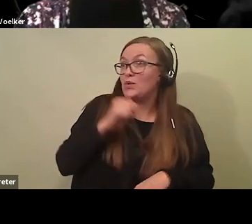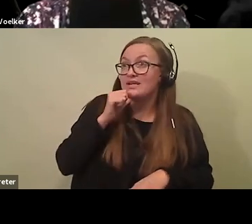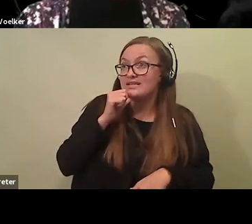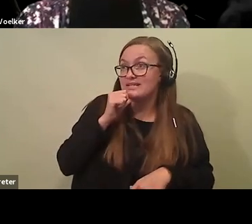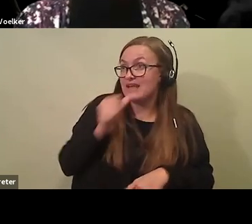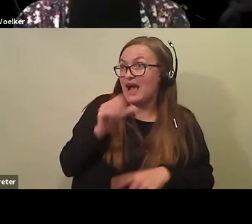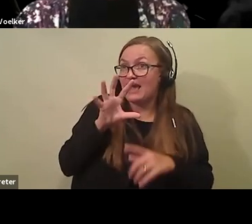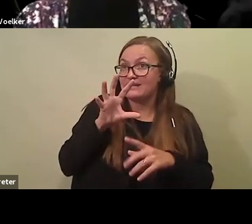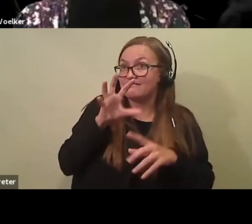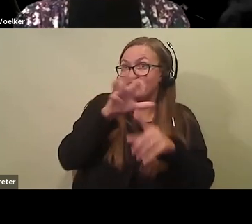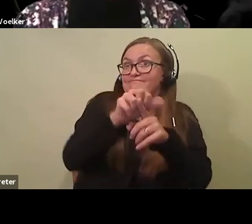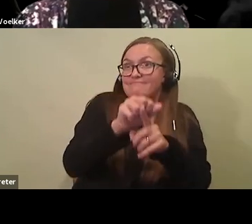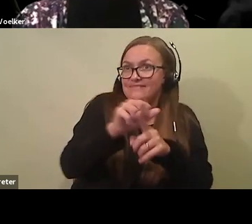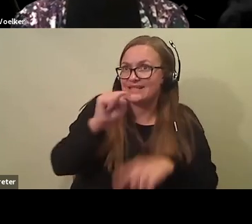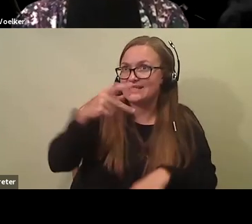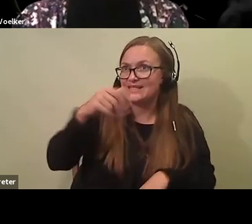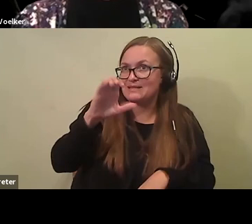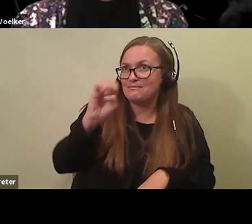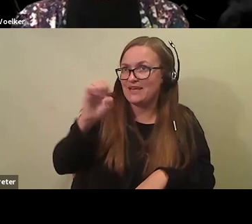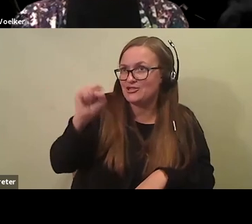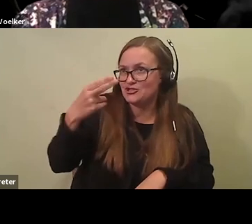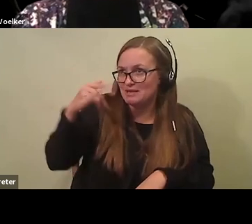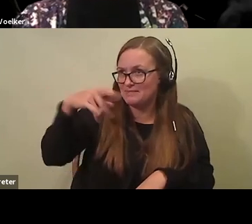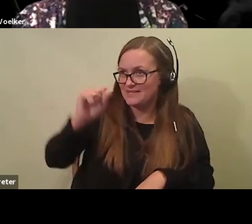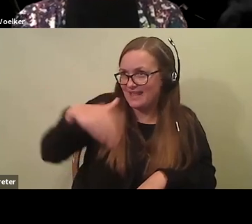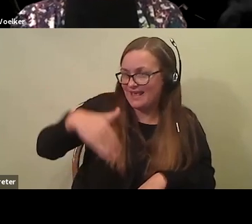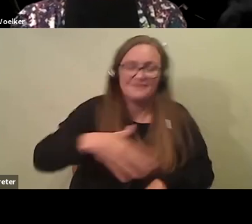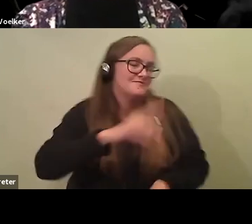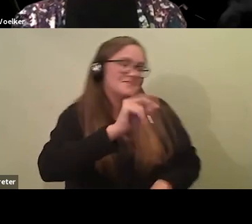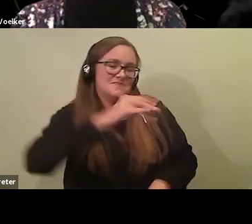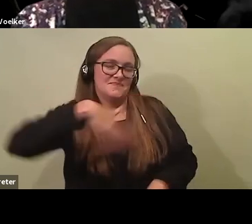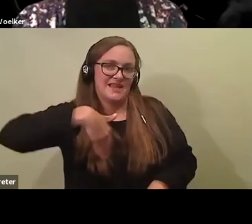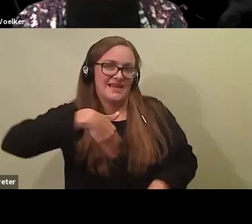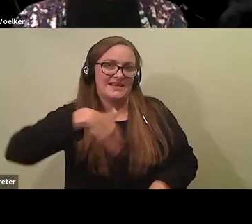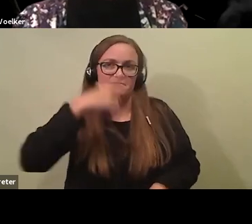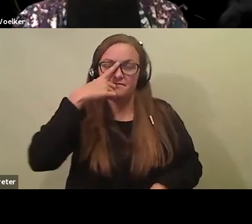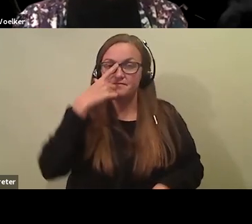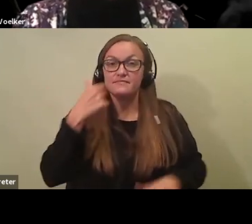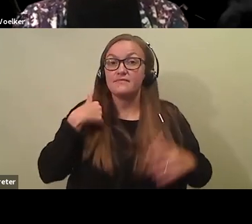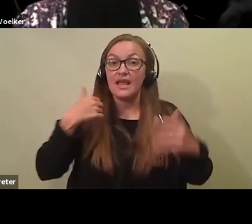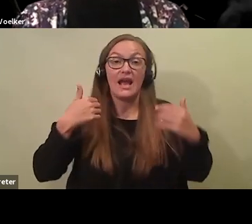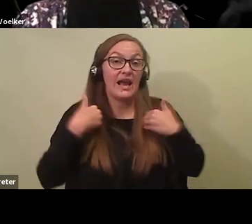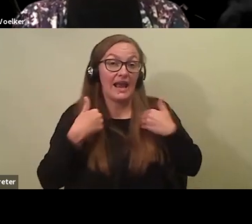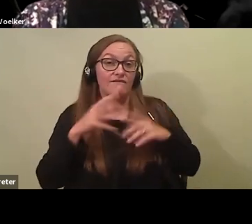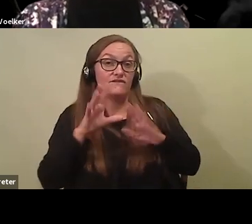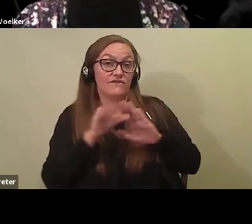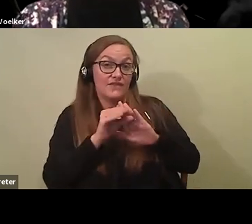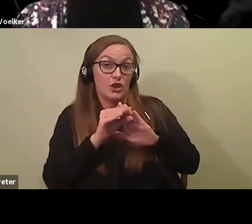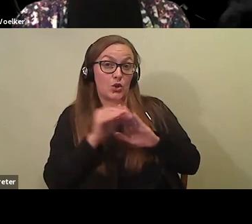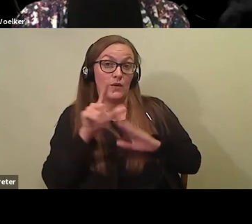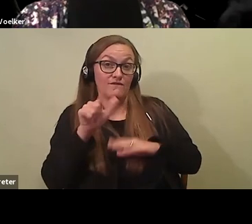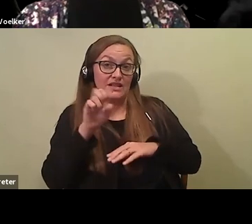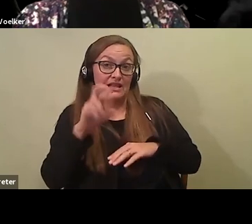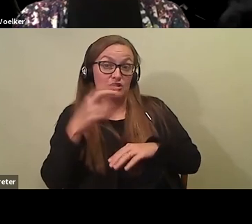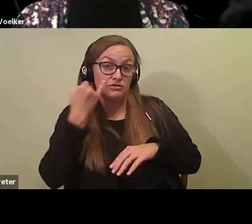lasers. No, not yet. Gotcha. Thank you. Thank you so much. I do have the video of the laser if somebody's